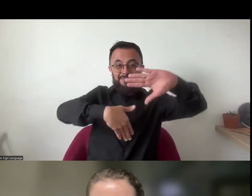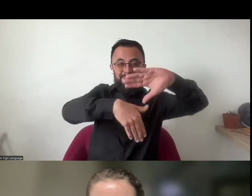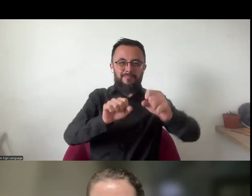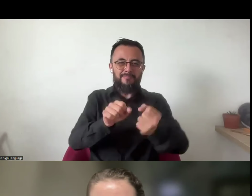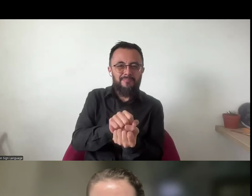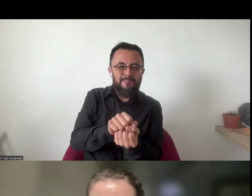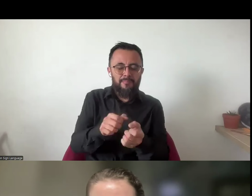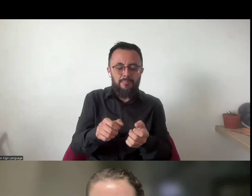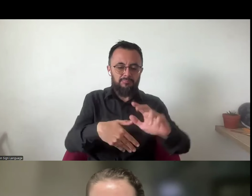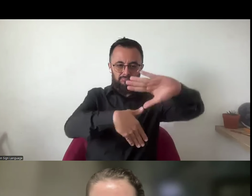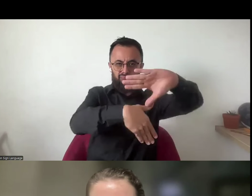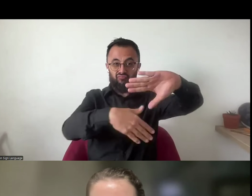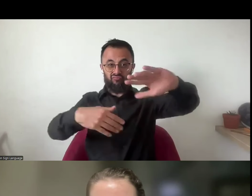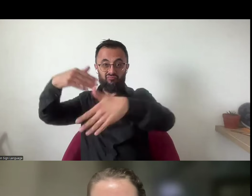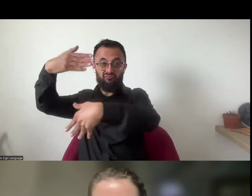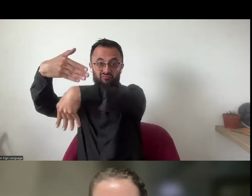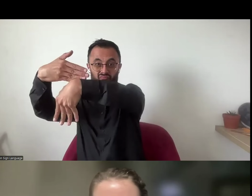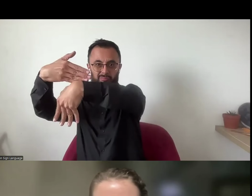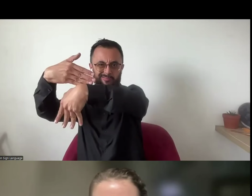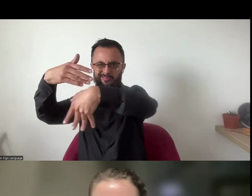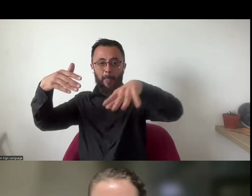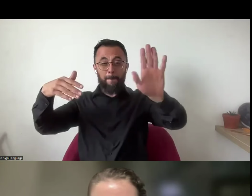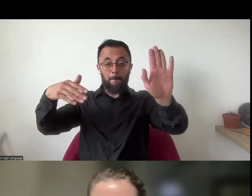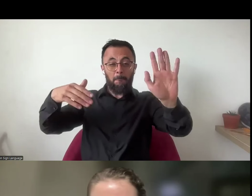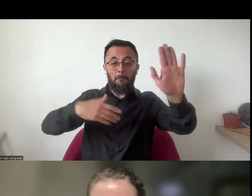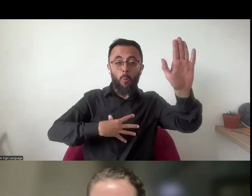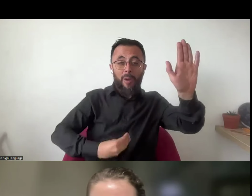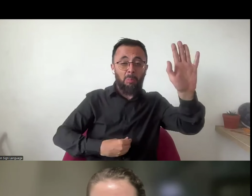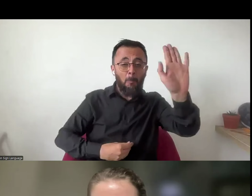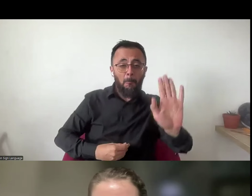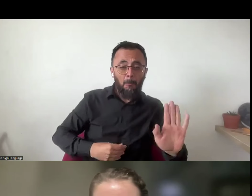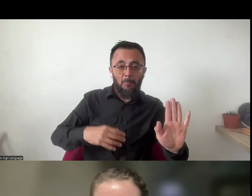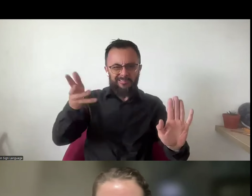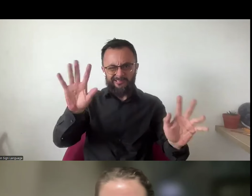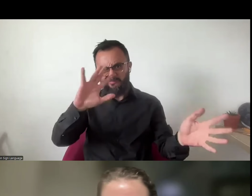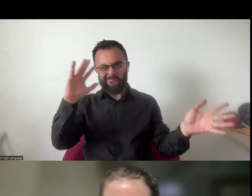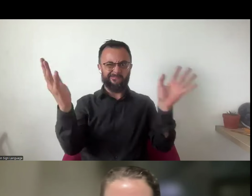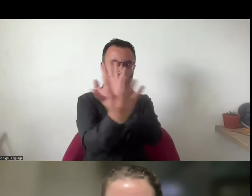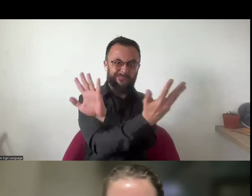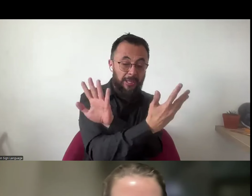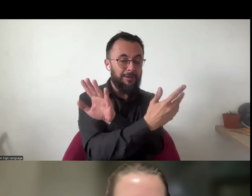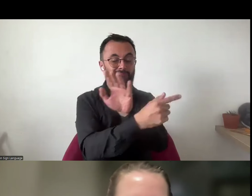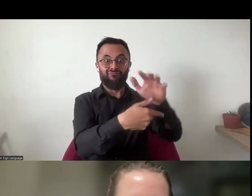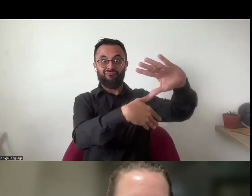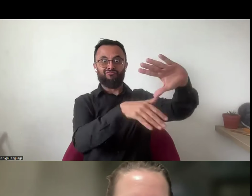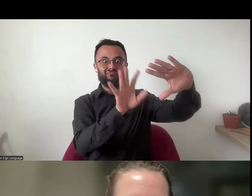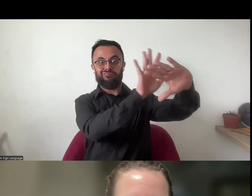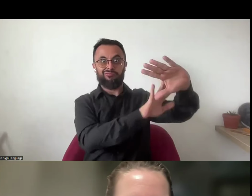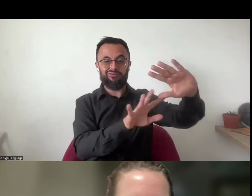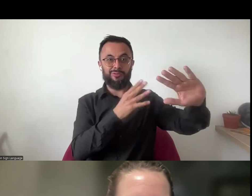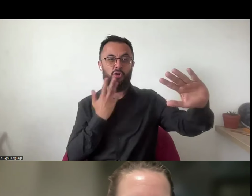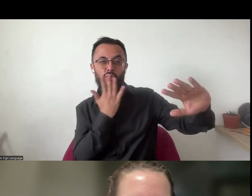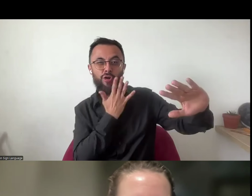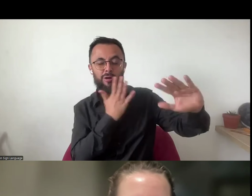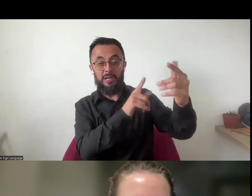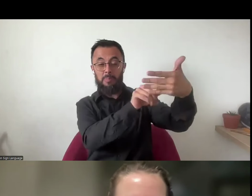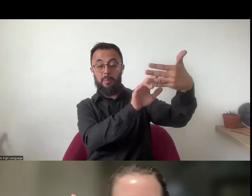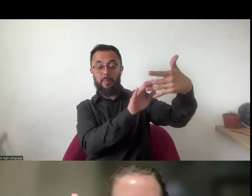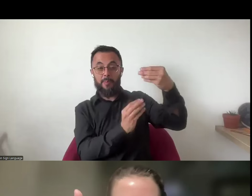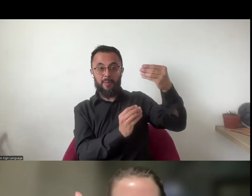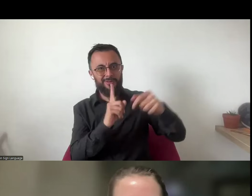map around and try to have the Americas with more signals. So the next webinar, you